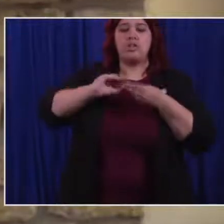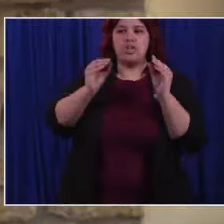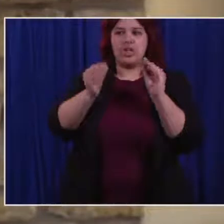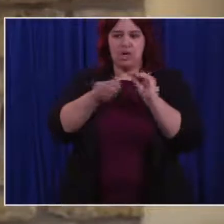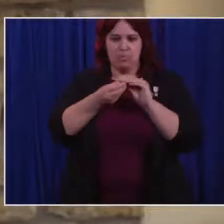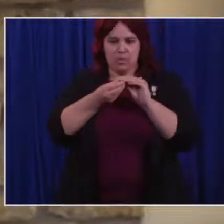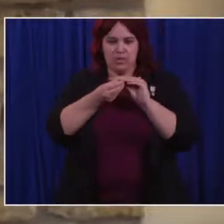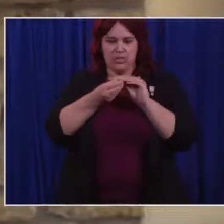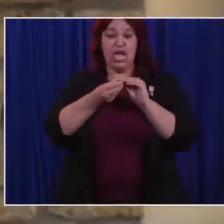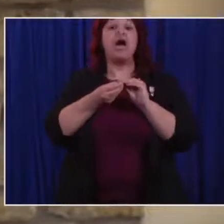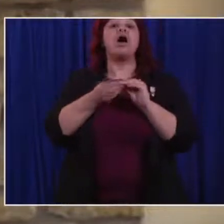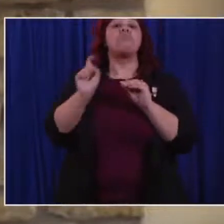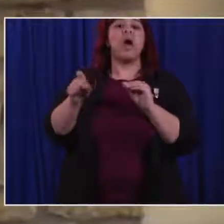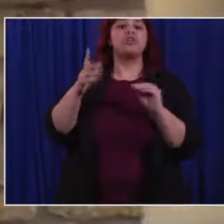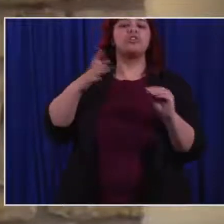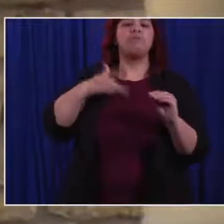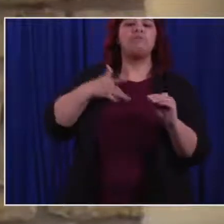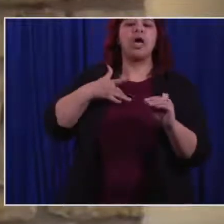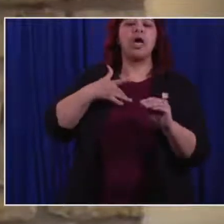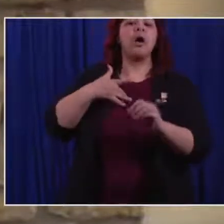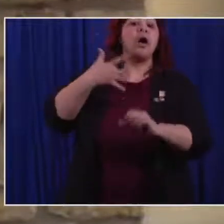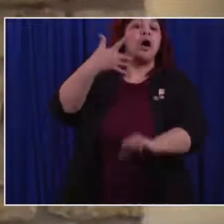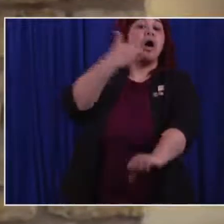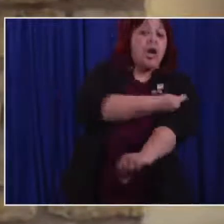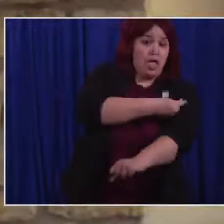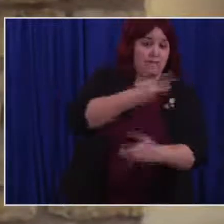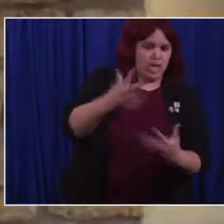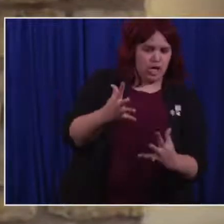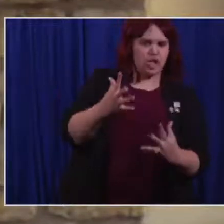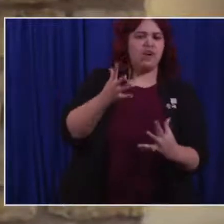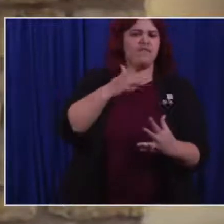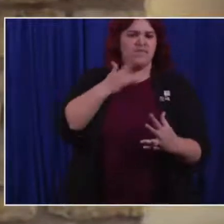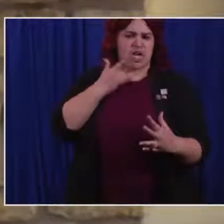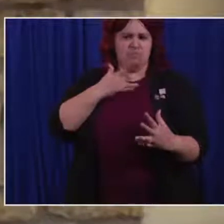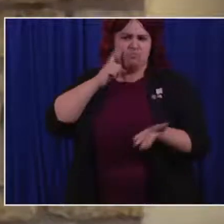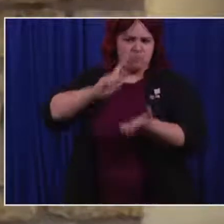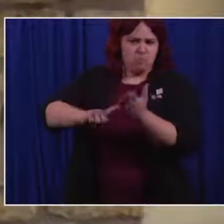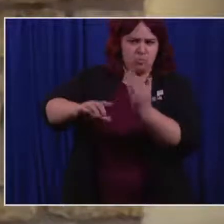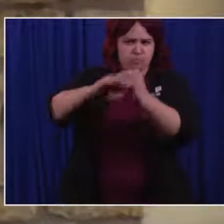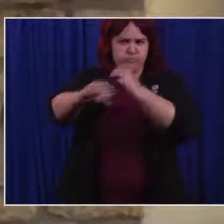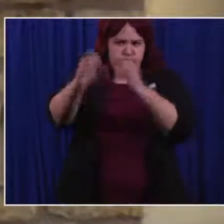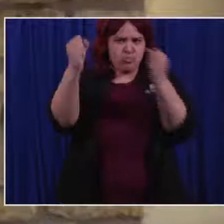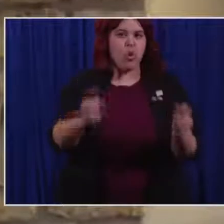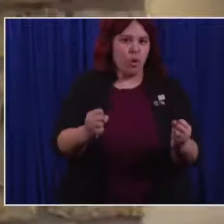Thanks, Doctor. Next question is from Nathan Hart at WCPO in Cincinnati.